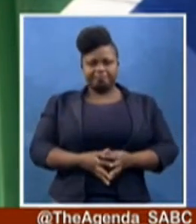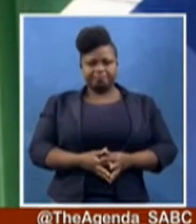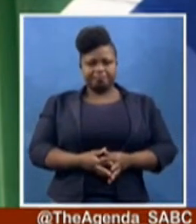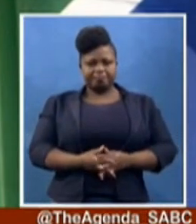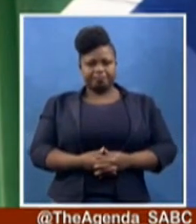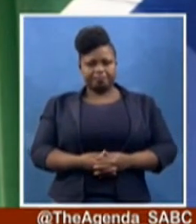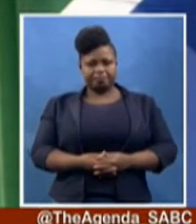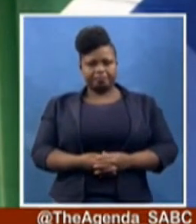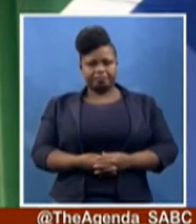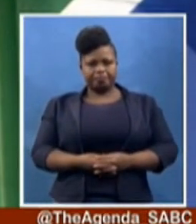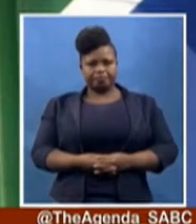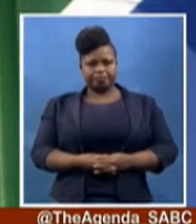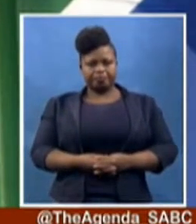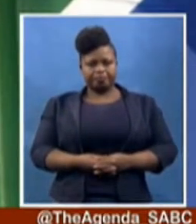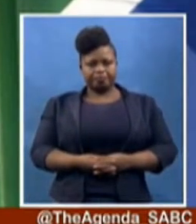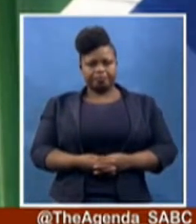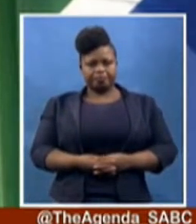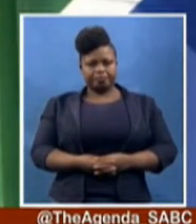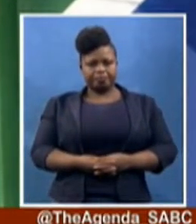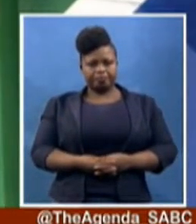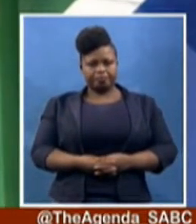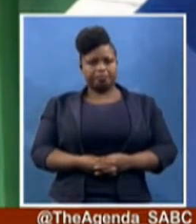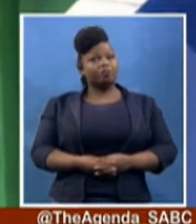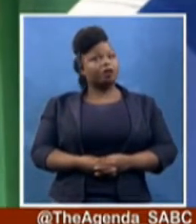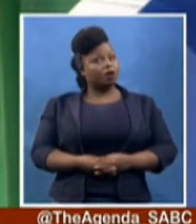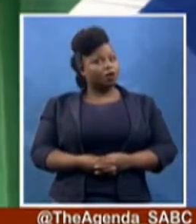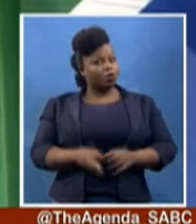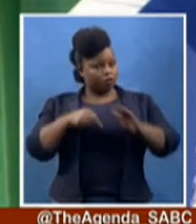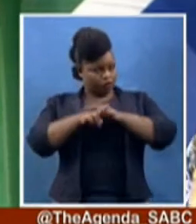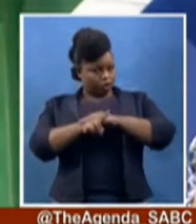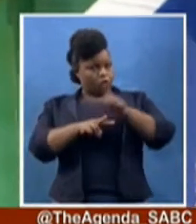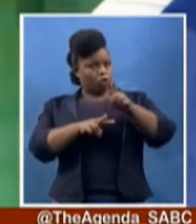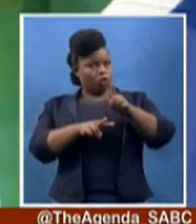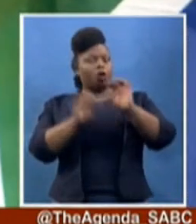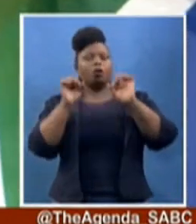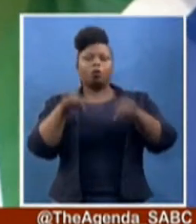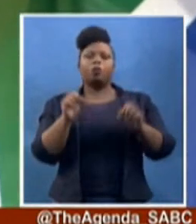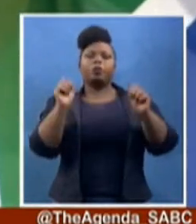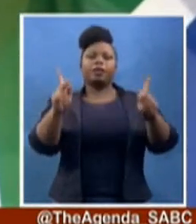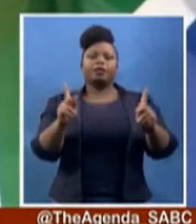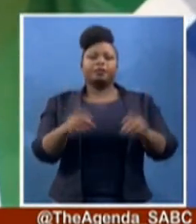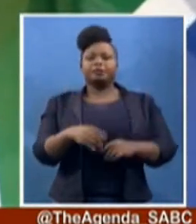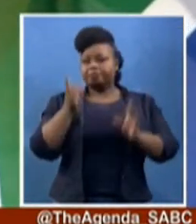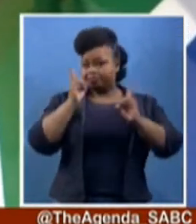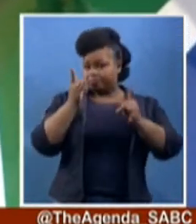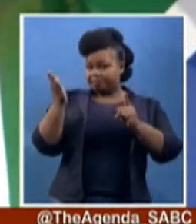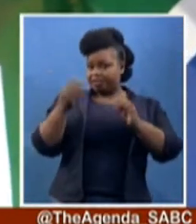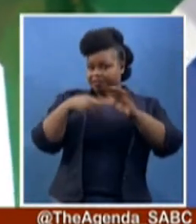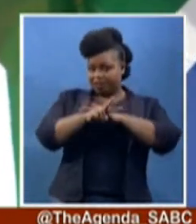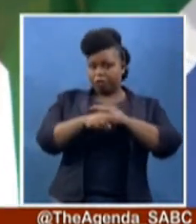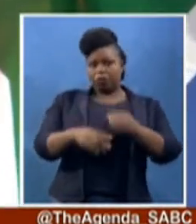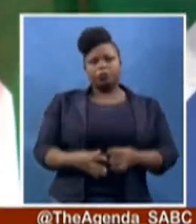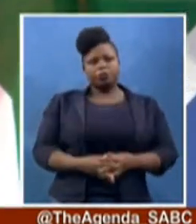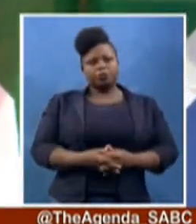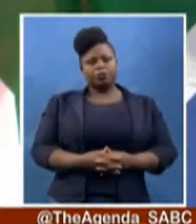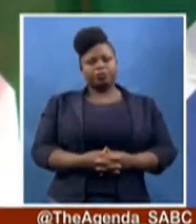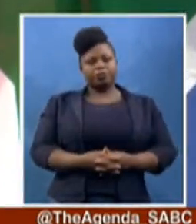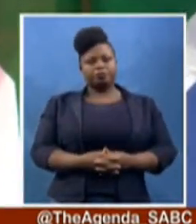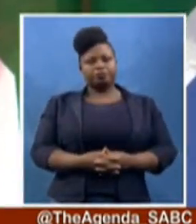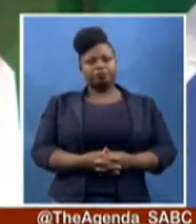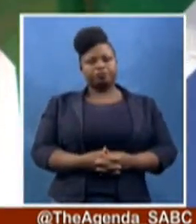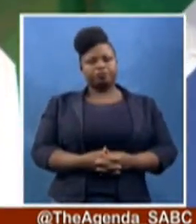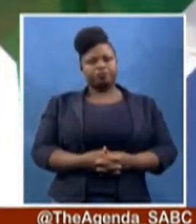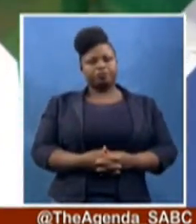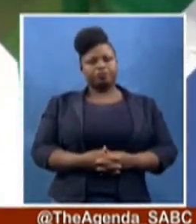Oh, is this a video? Oh, okay. Let's watch the video. Good day. I am Alfred Anthony Pickard, and I have